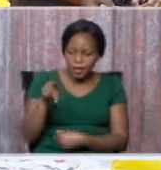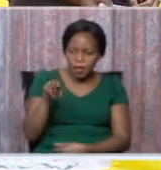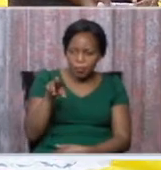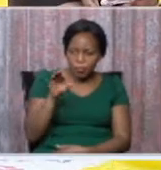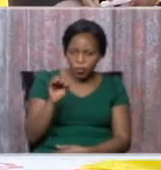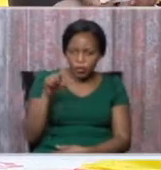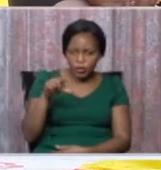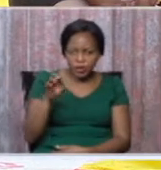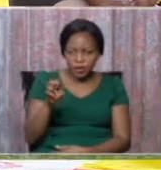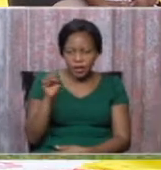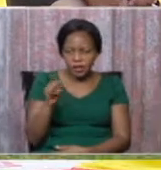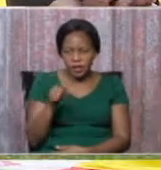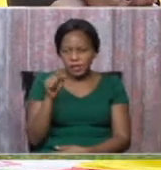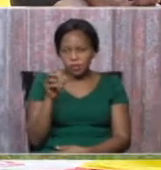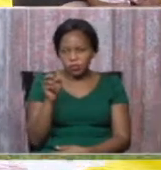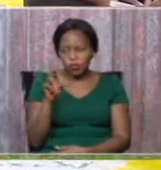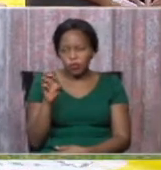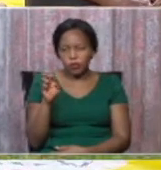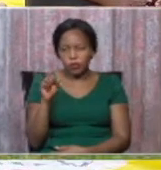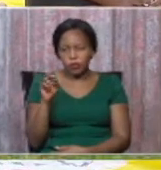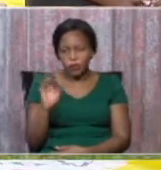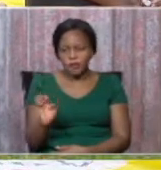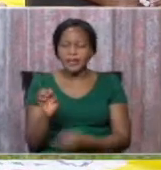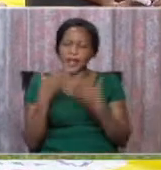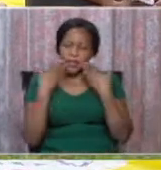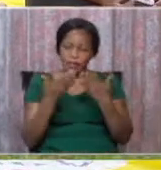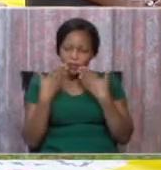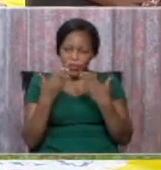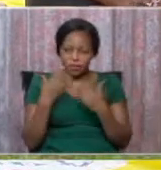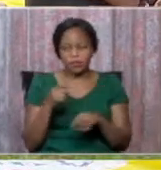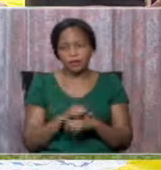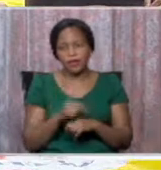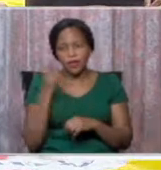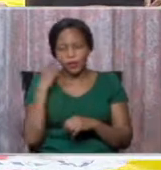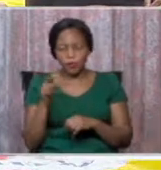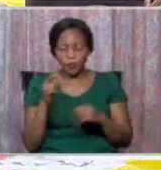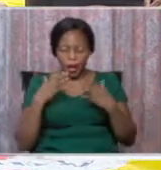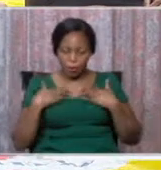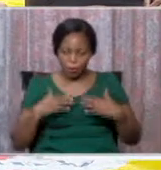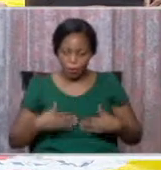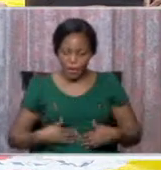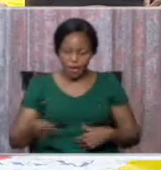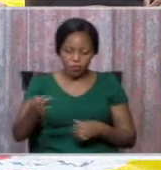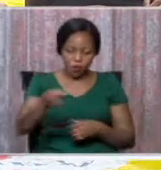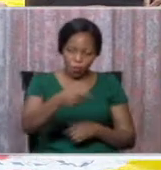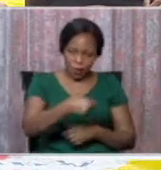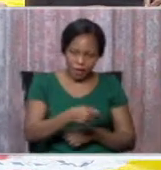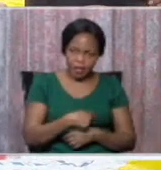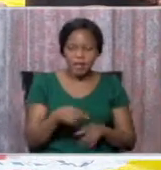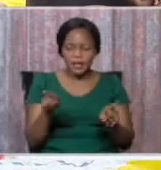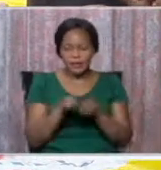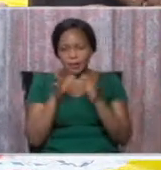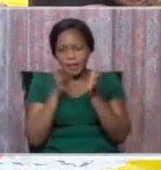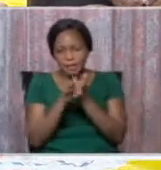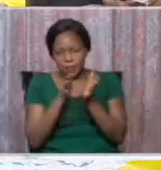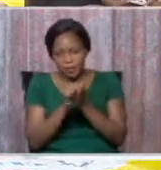changes that take place as people are developing from childhood to adolescence. I'm going to ask